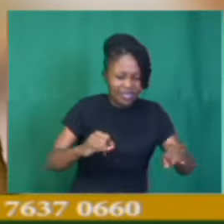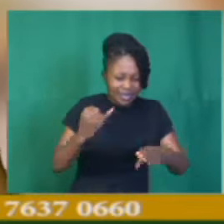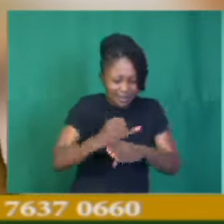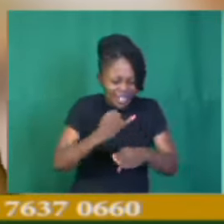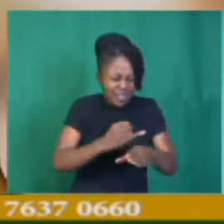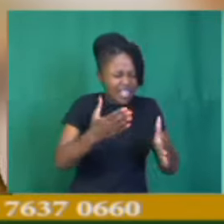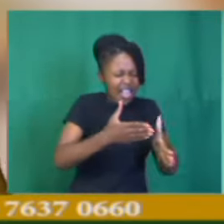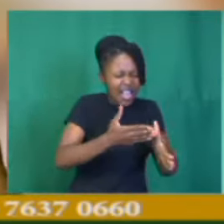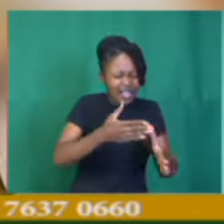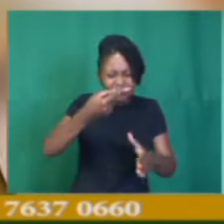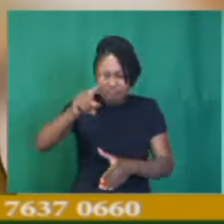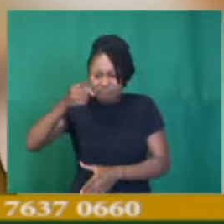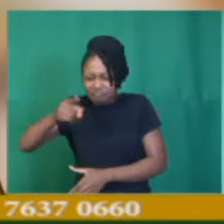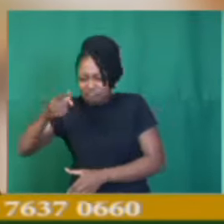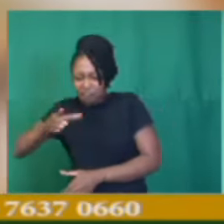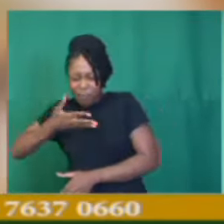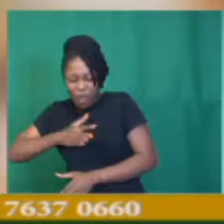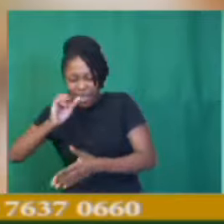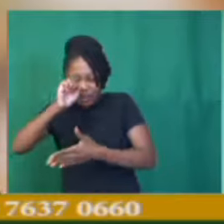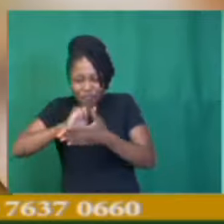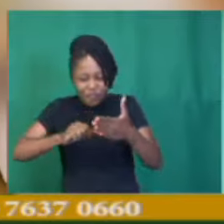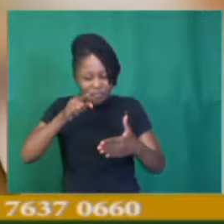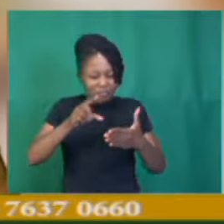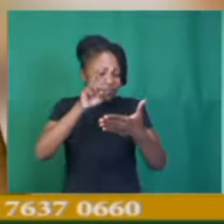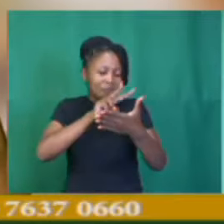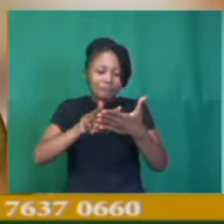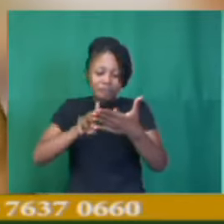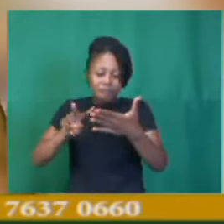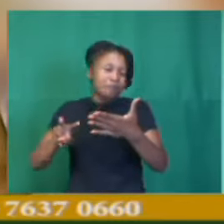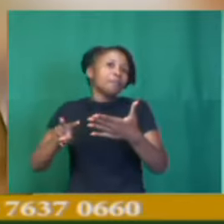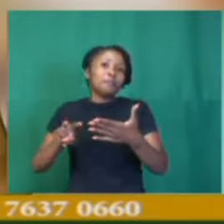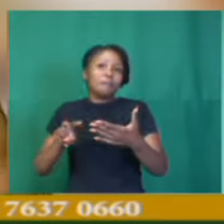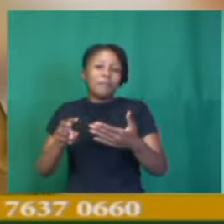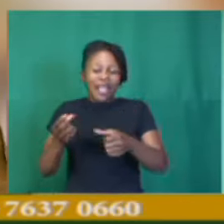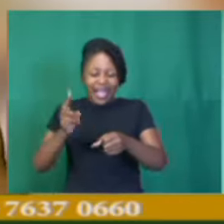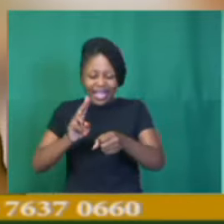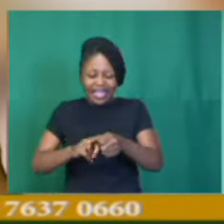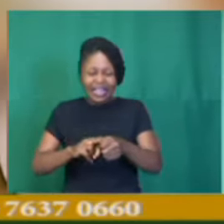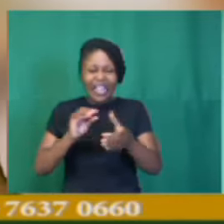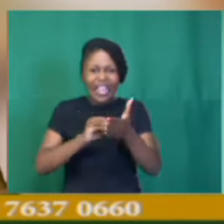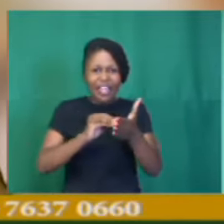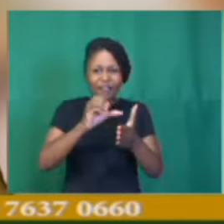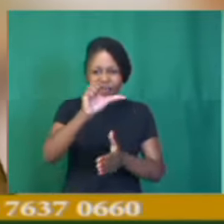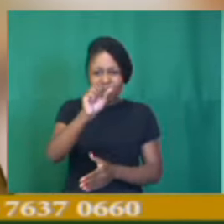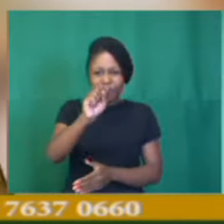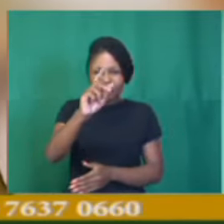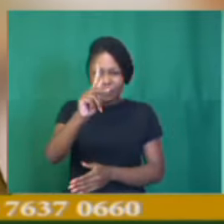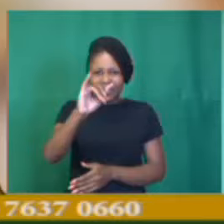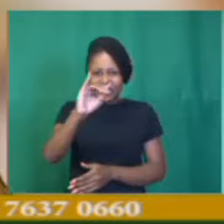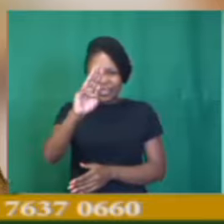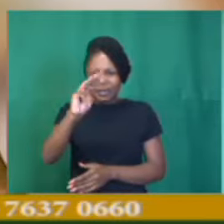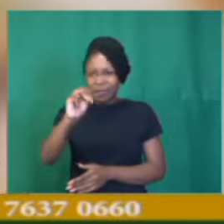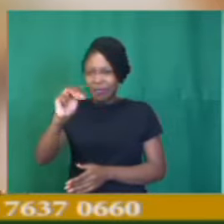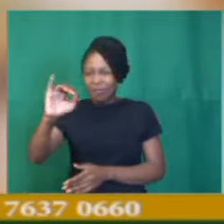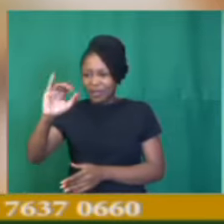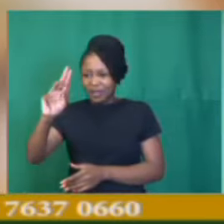correct answers that are needed in that text. We will start with skimming. When you skim, you quickly run your eyes